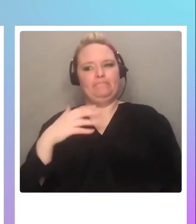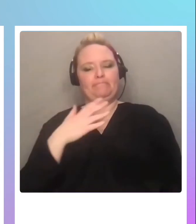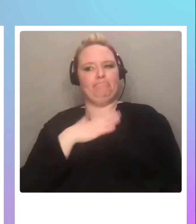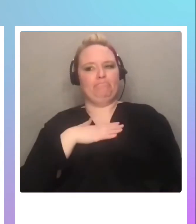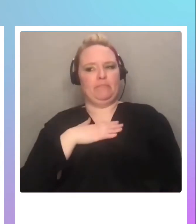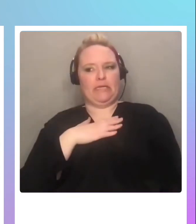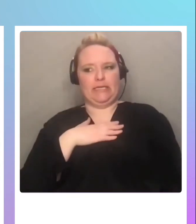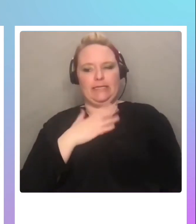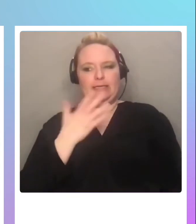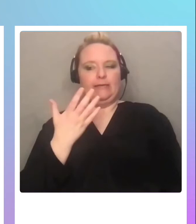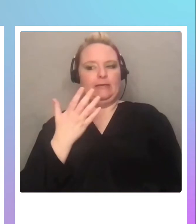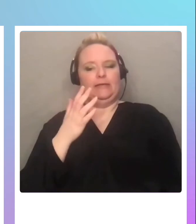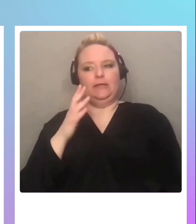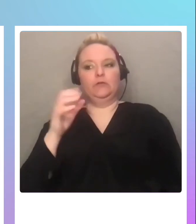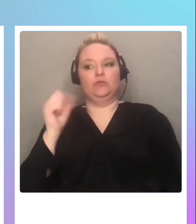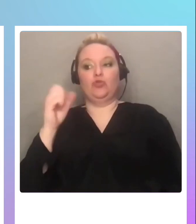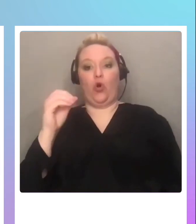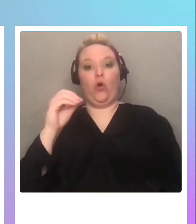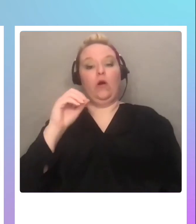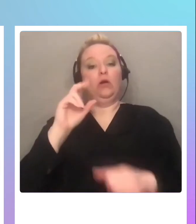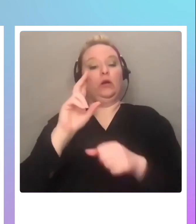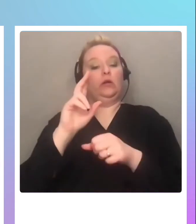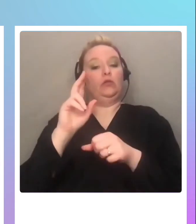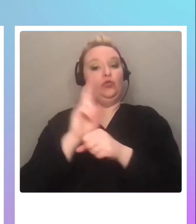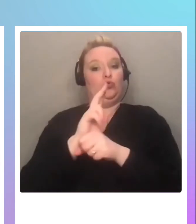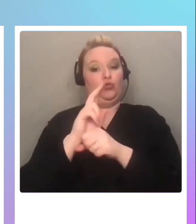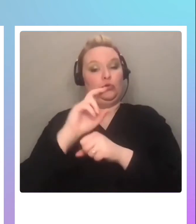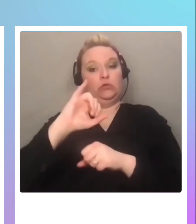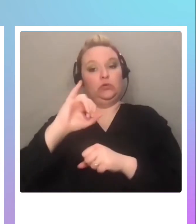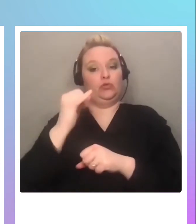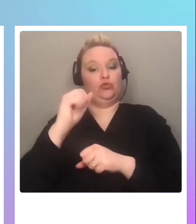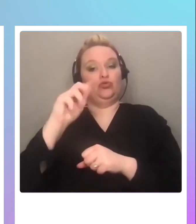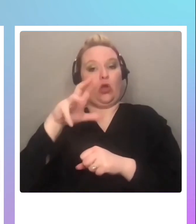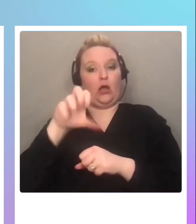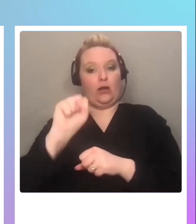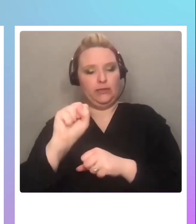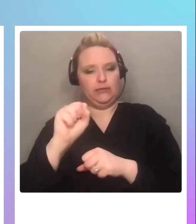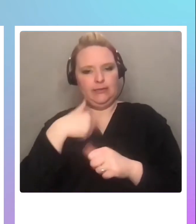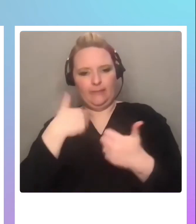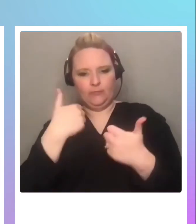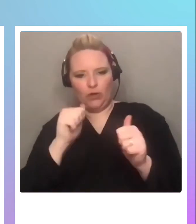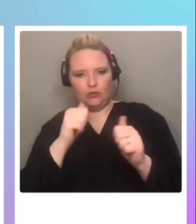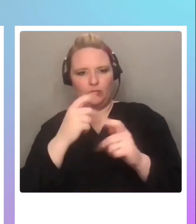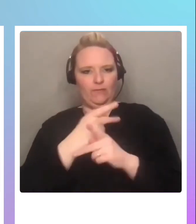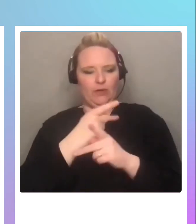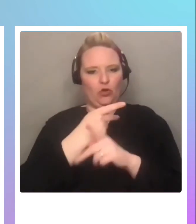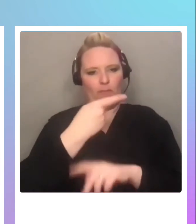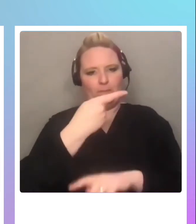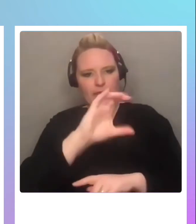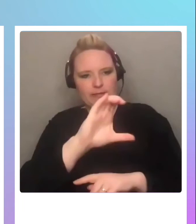personal life. So when I am using JAWS, when I'm trying to on my PC,